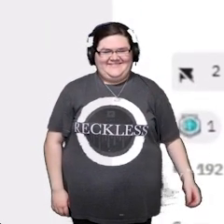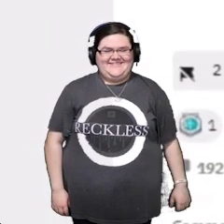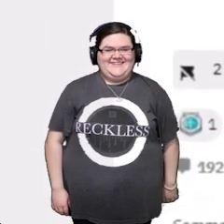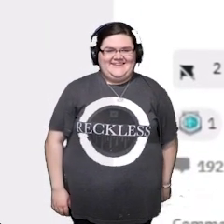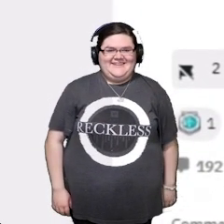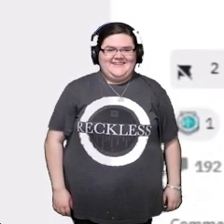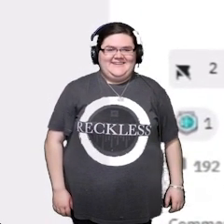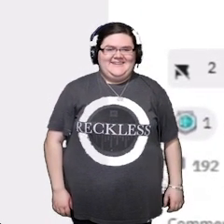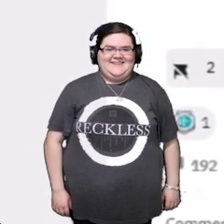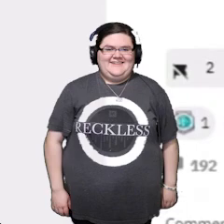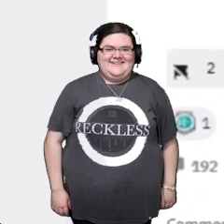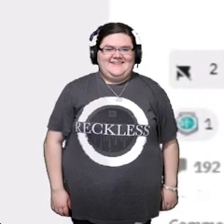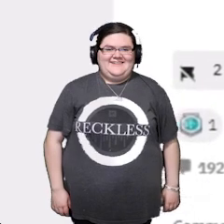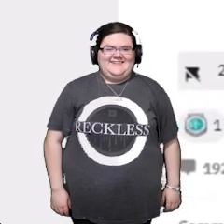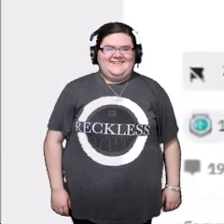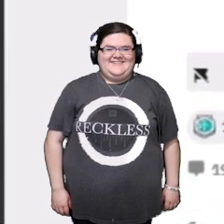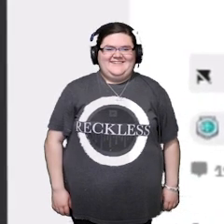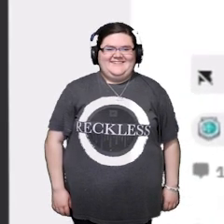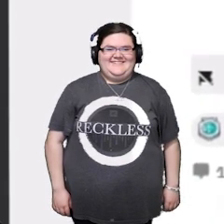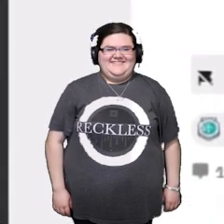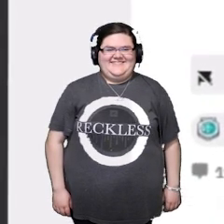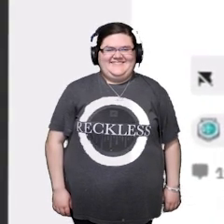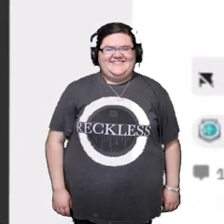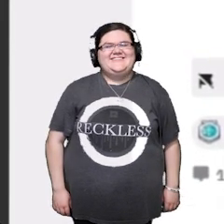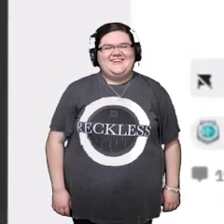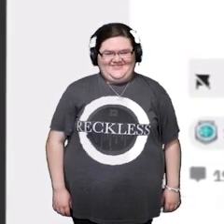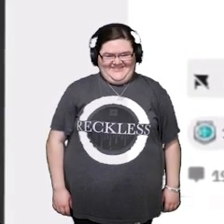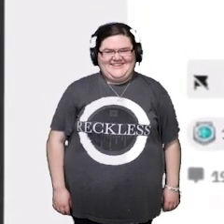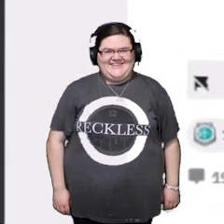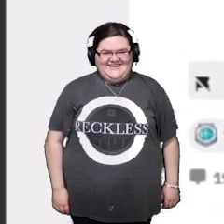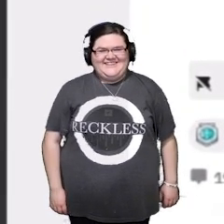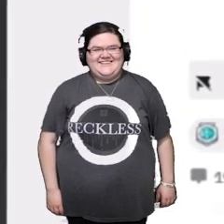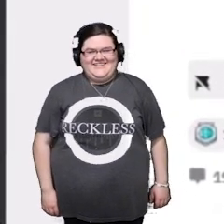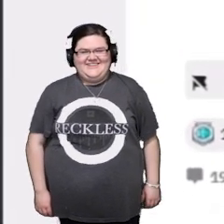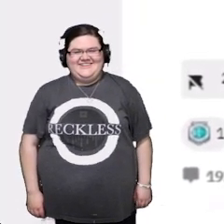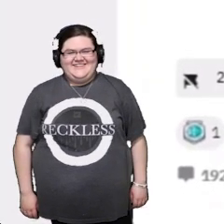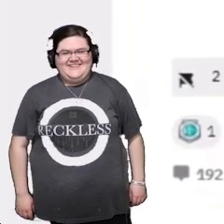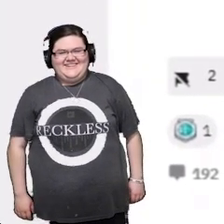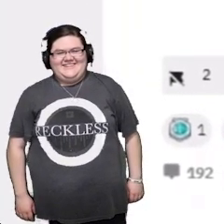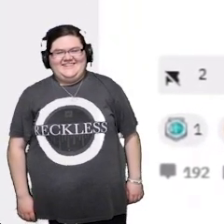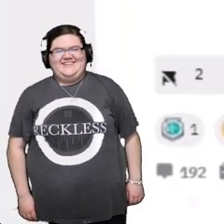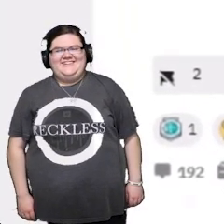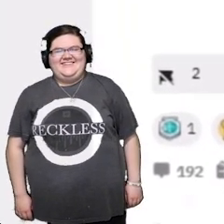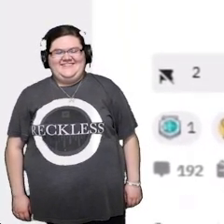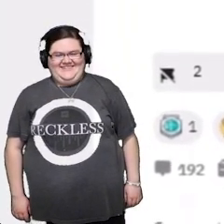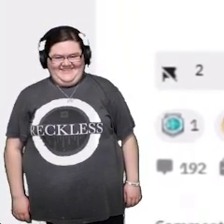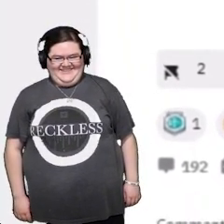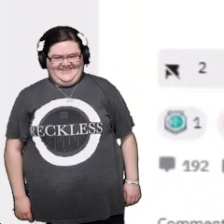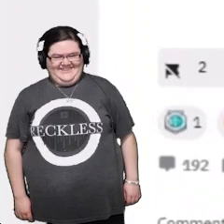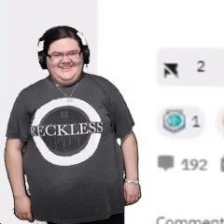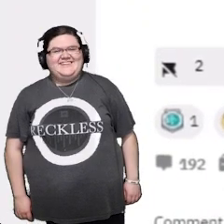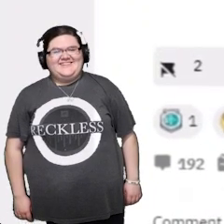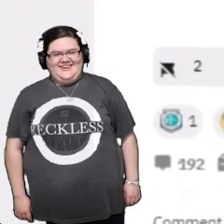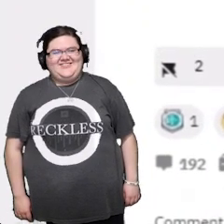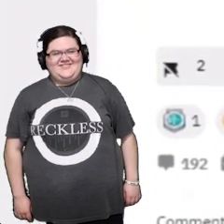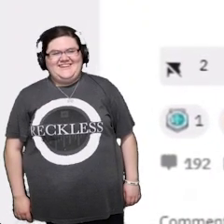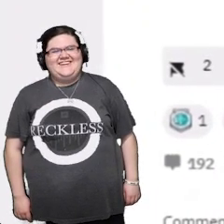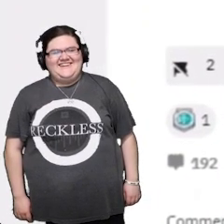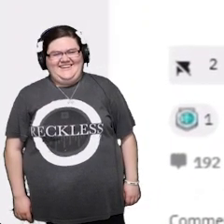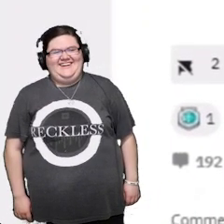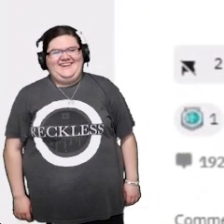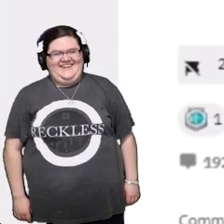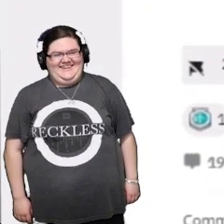collab we are getting, Pewds, tell KSI to buy the flute. Yep. Fans, tell PewDiePie he bought the flute.